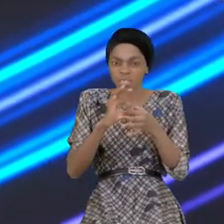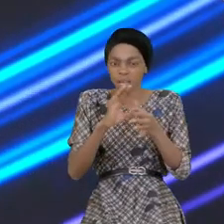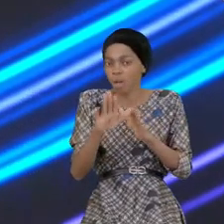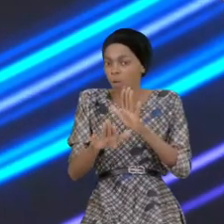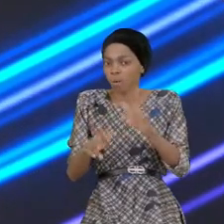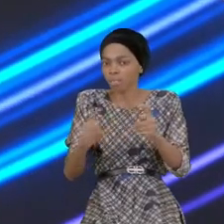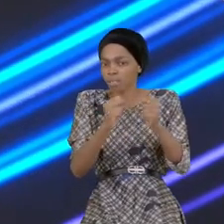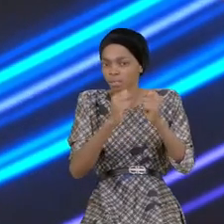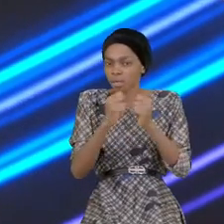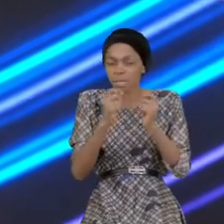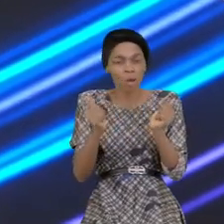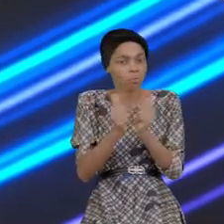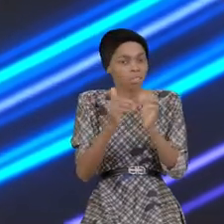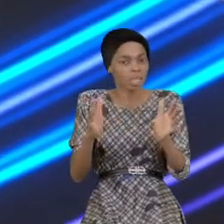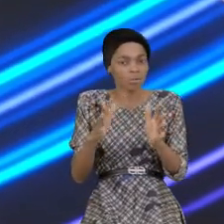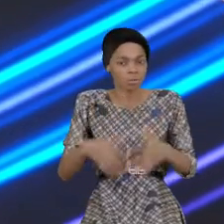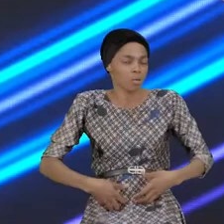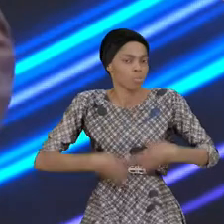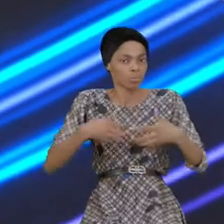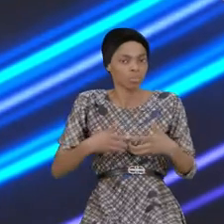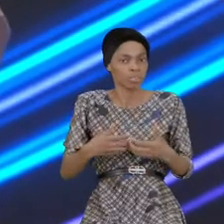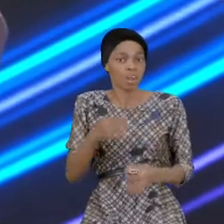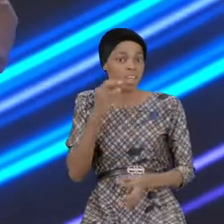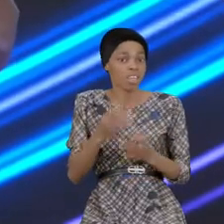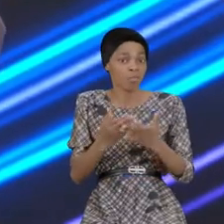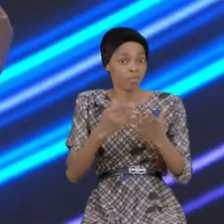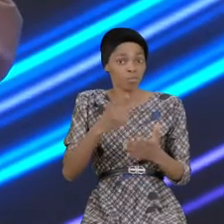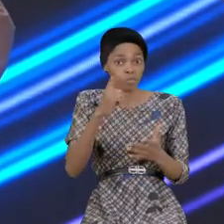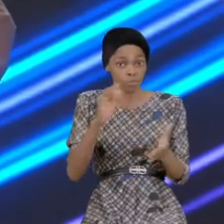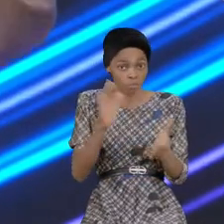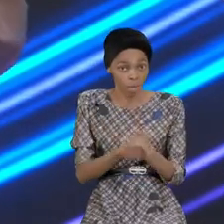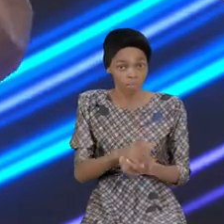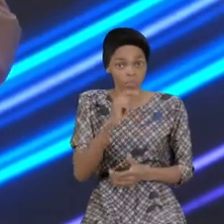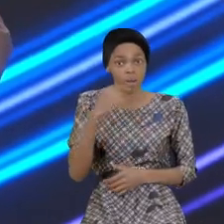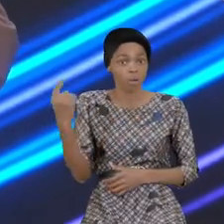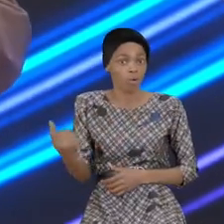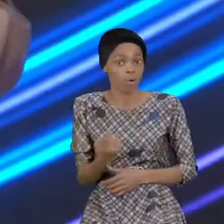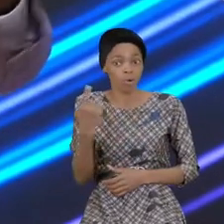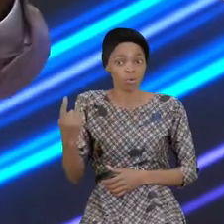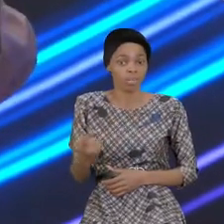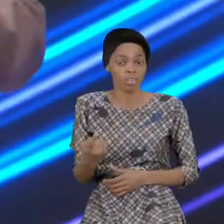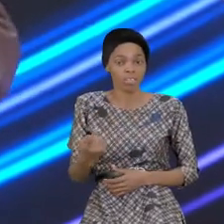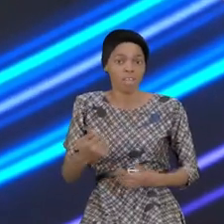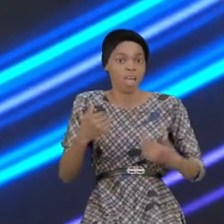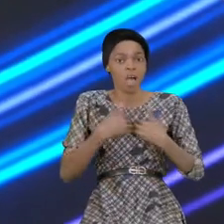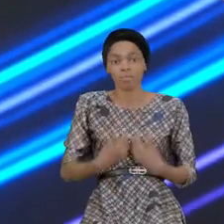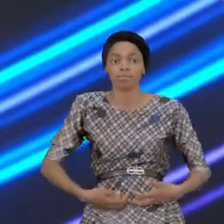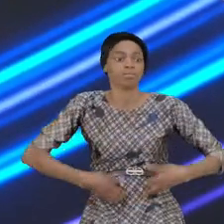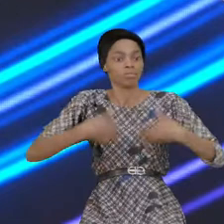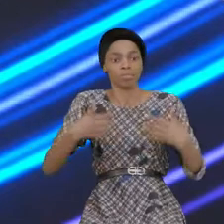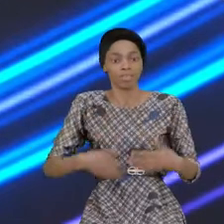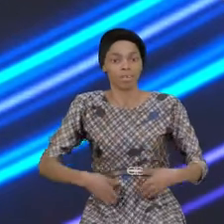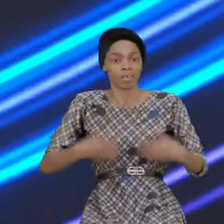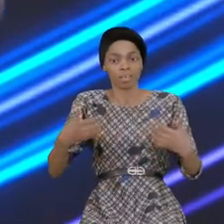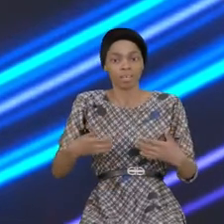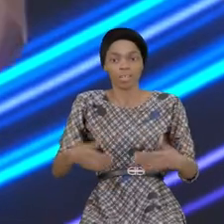know, if before you got married, you're always, you know, wearing your temper on your sleeves.